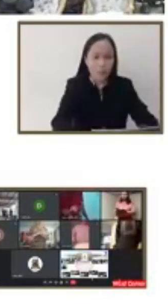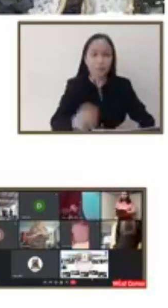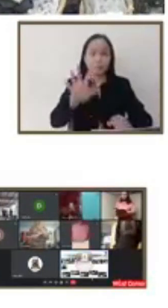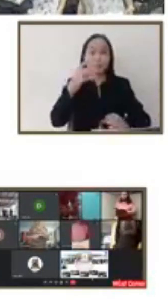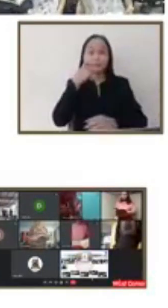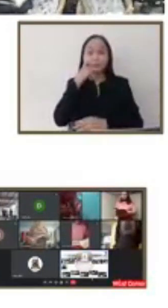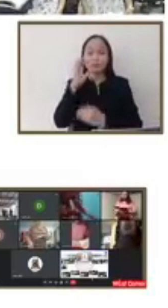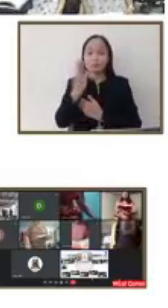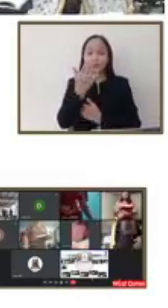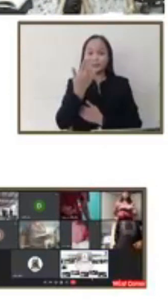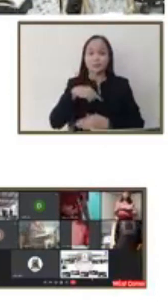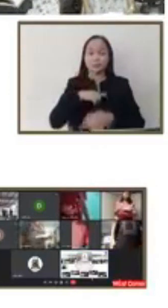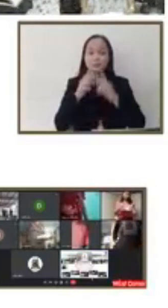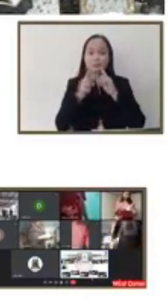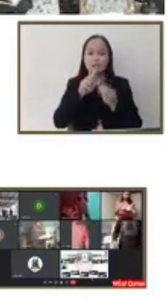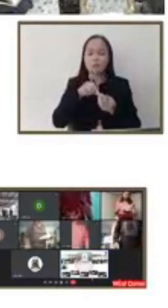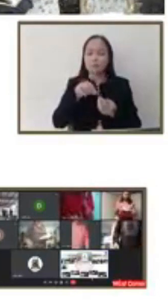eternity matters.